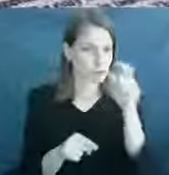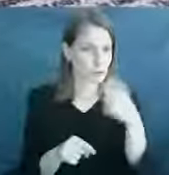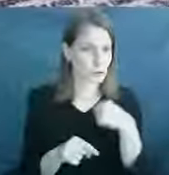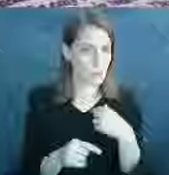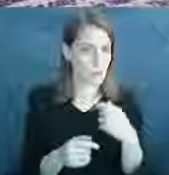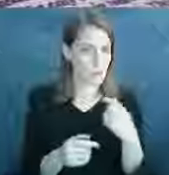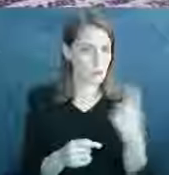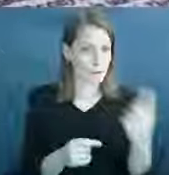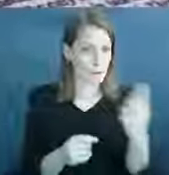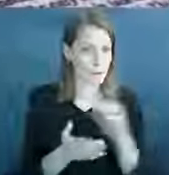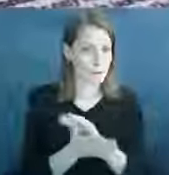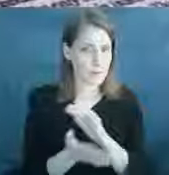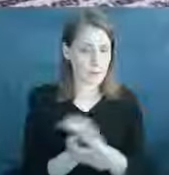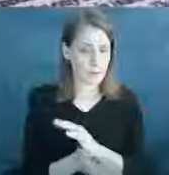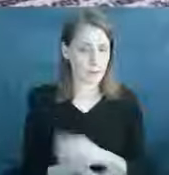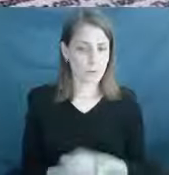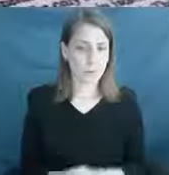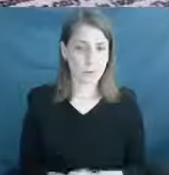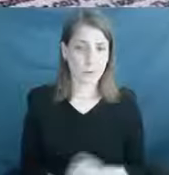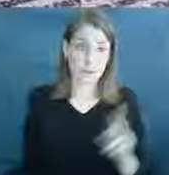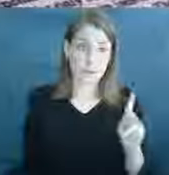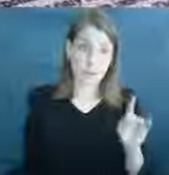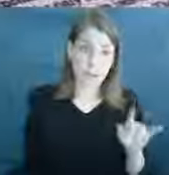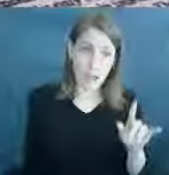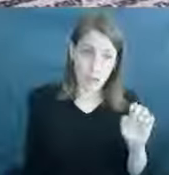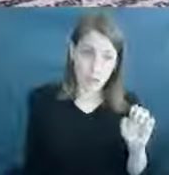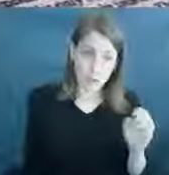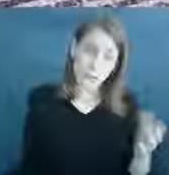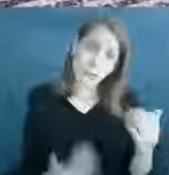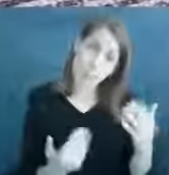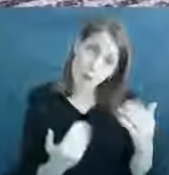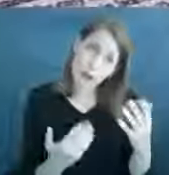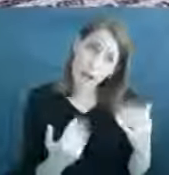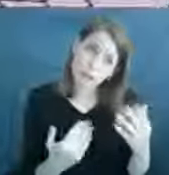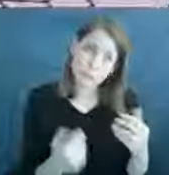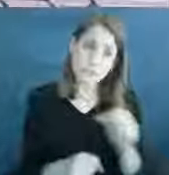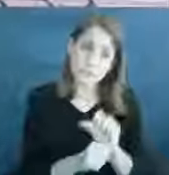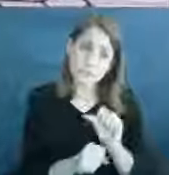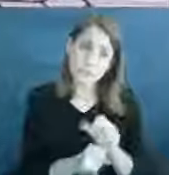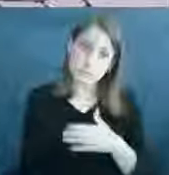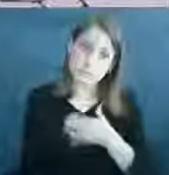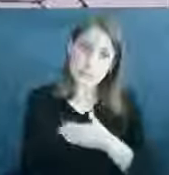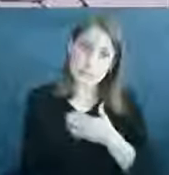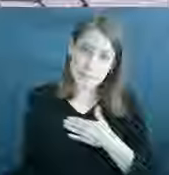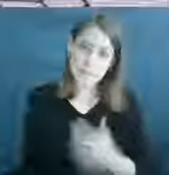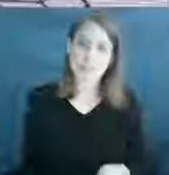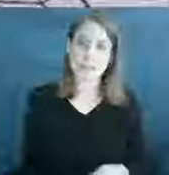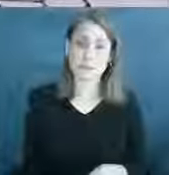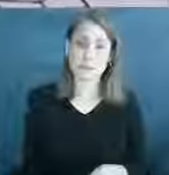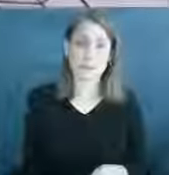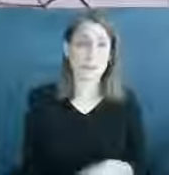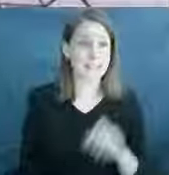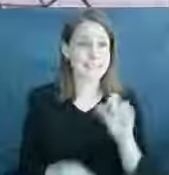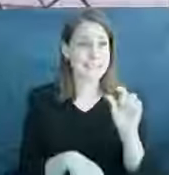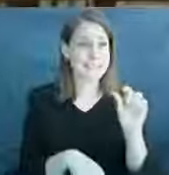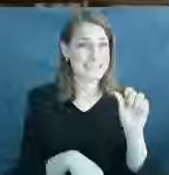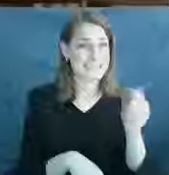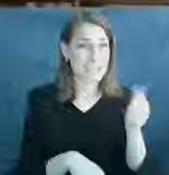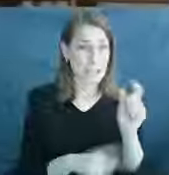Can we copy that? Okay, double the size of the squares, because we've only got little paper.